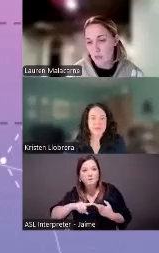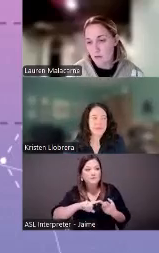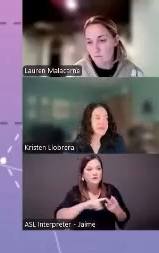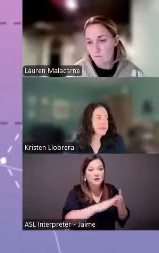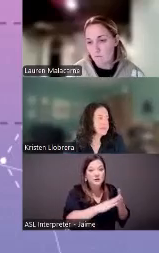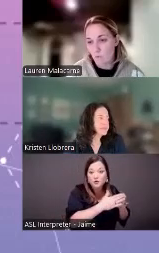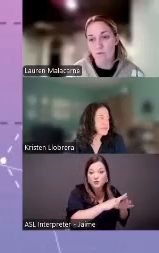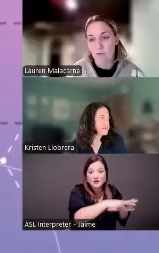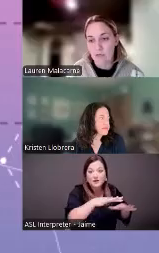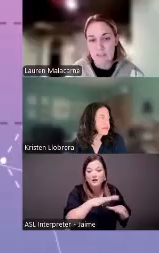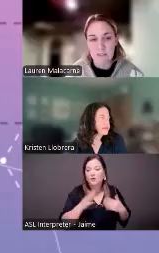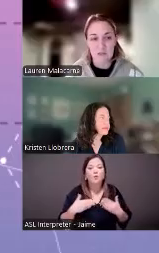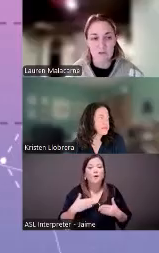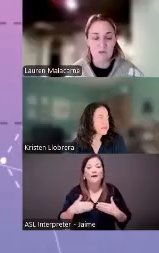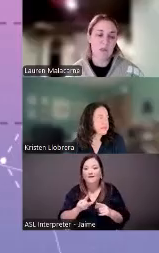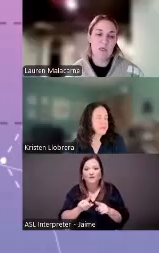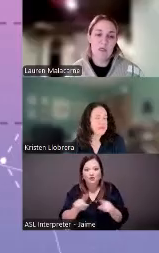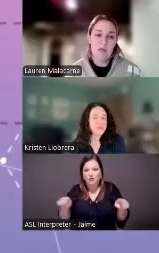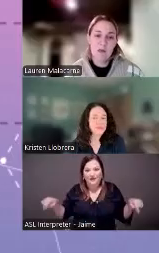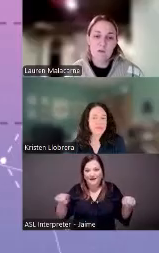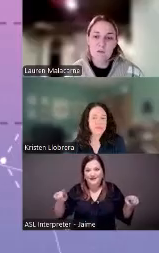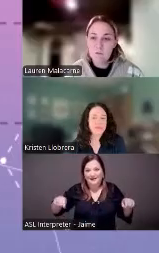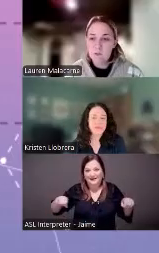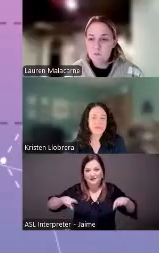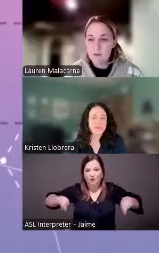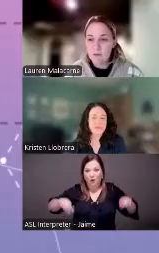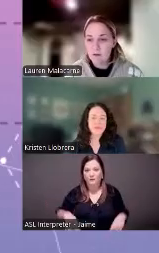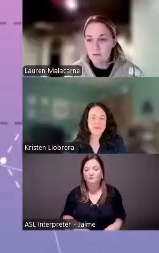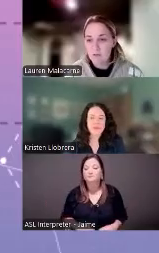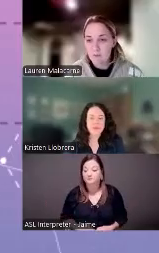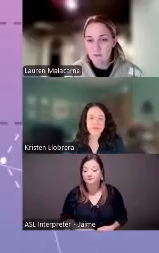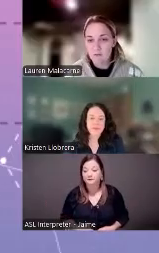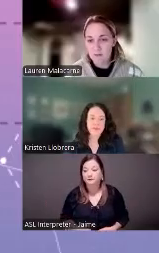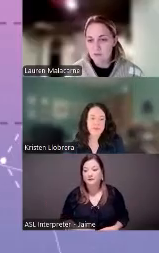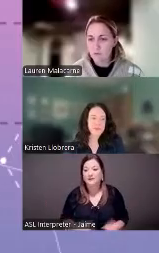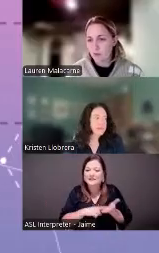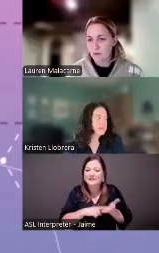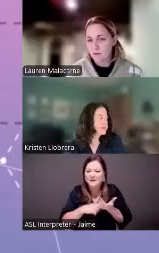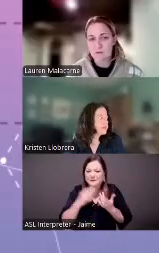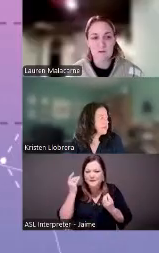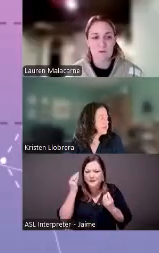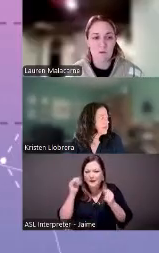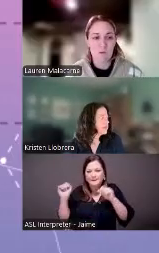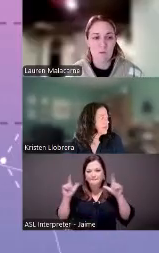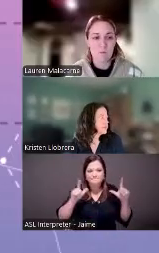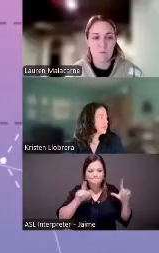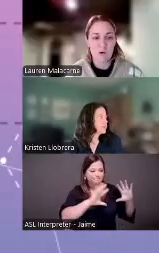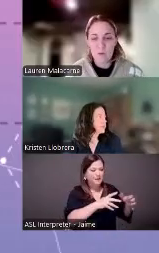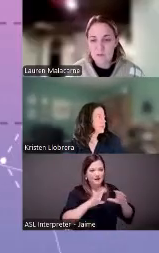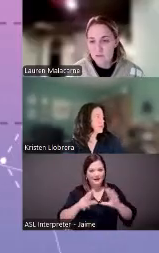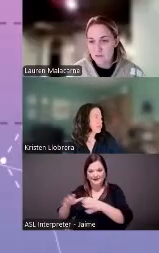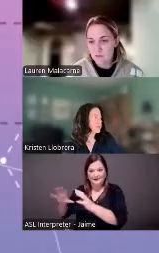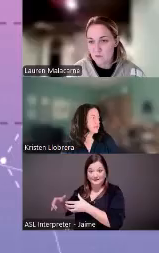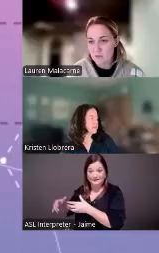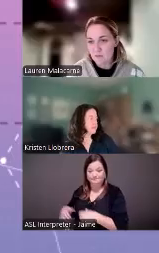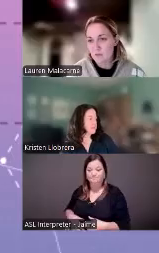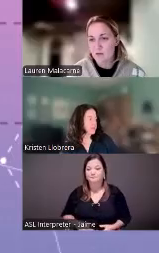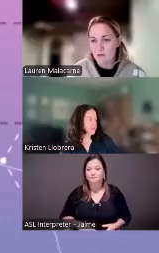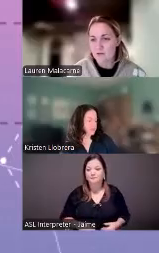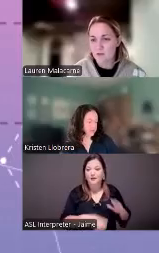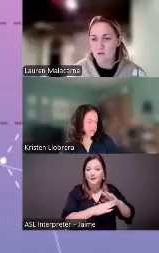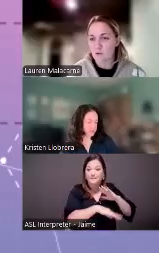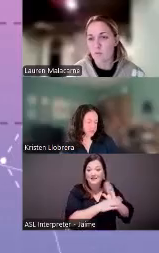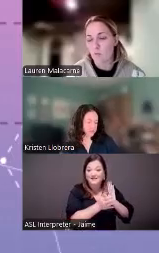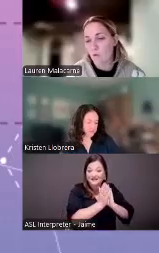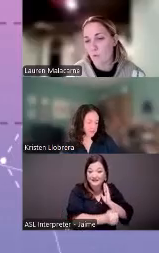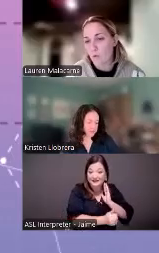wherever they need to get to. And so sometimes we can think of them in like different buckets. So, basic skills being maybe